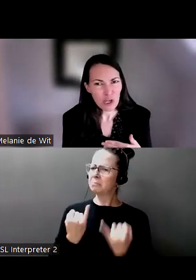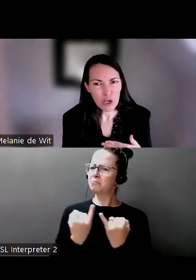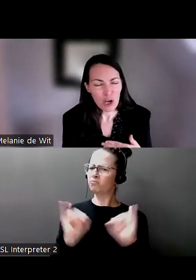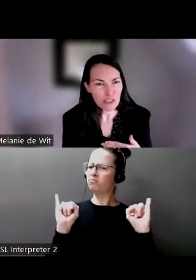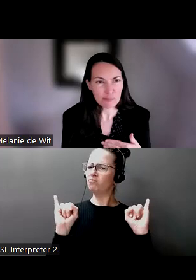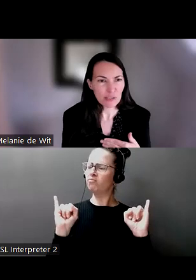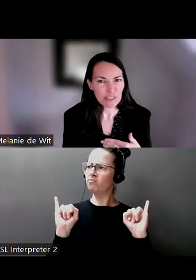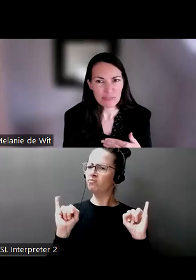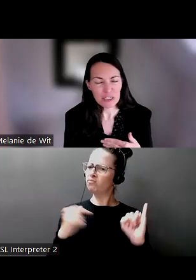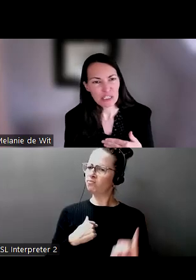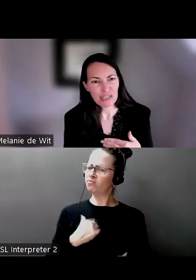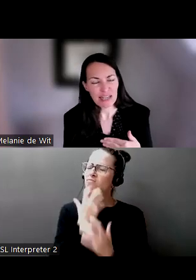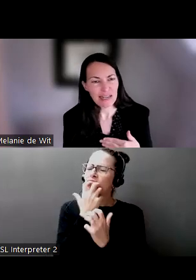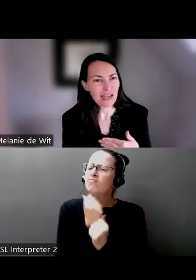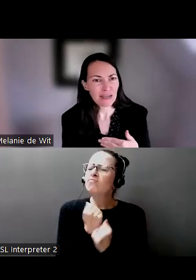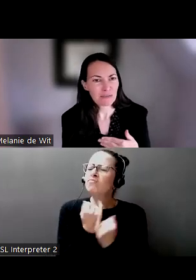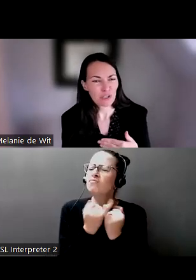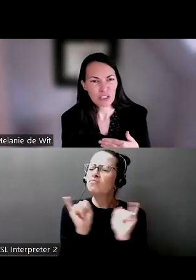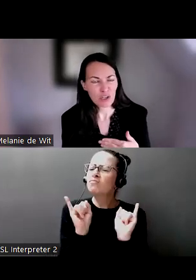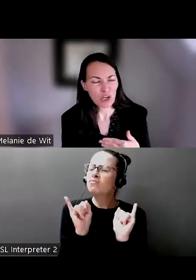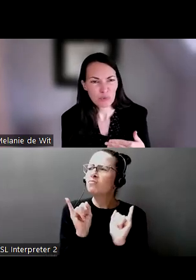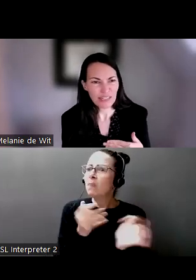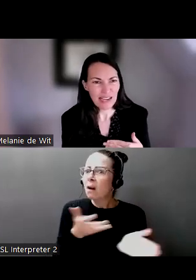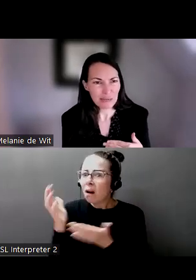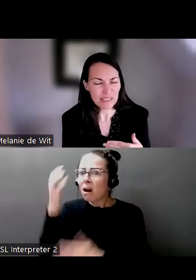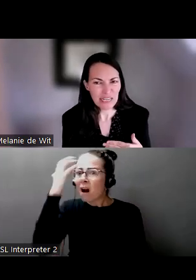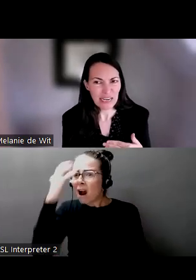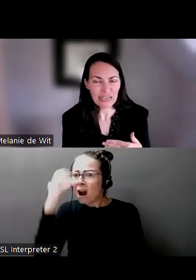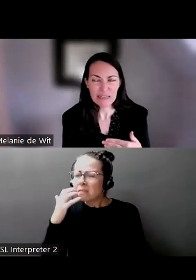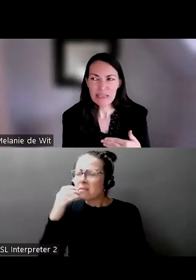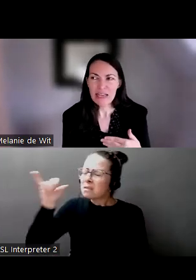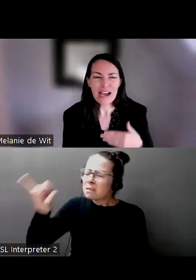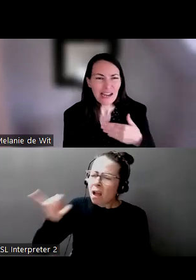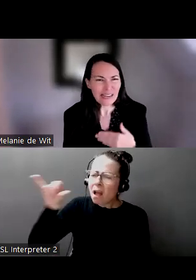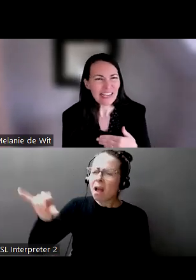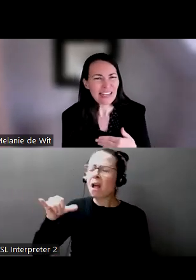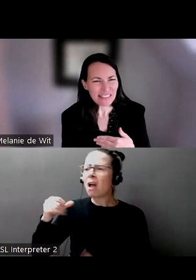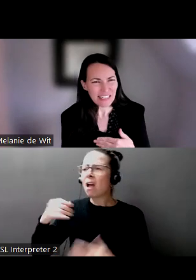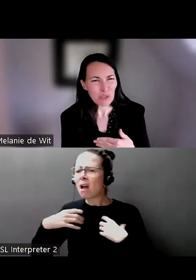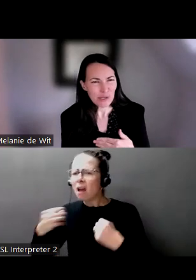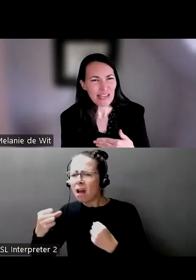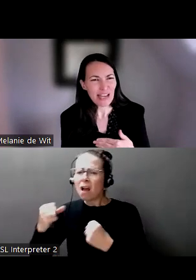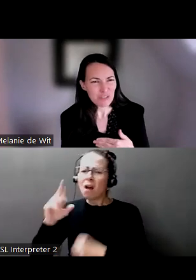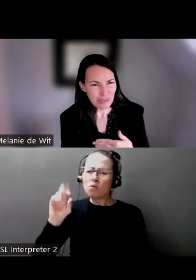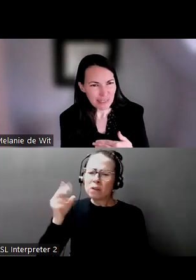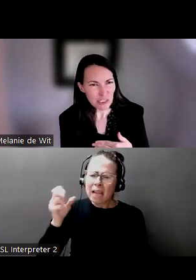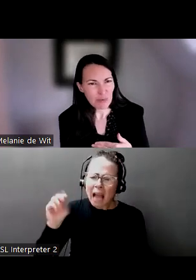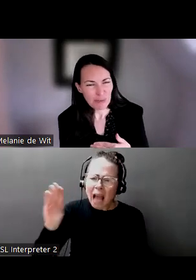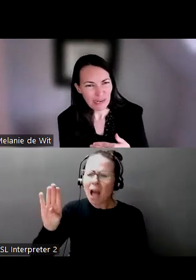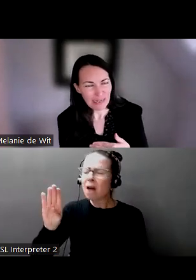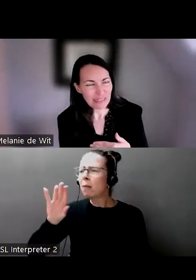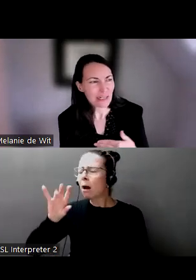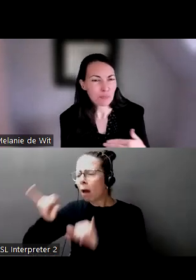have a long hospital admission and have a long rehab stay. I get that I'm going to have to manage